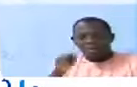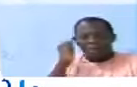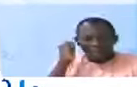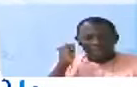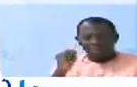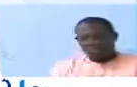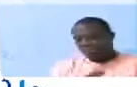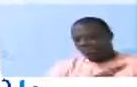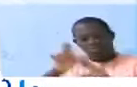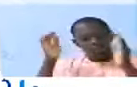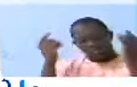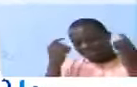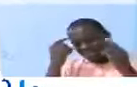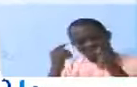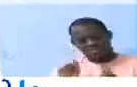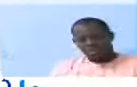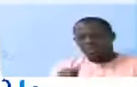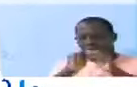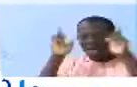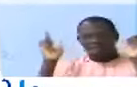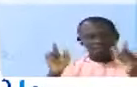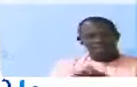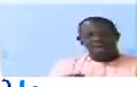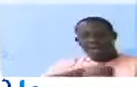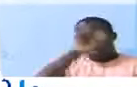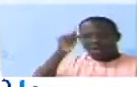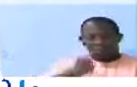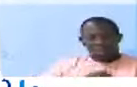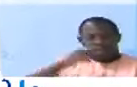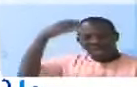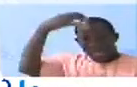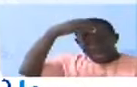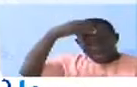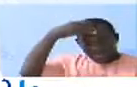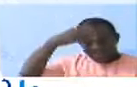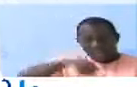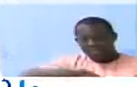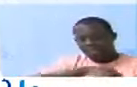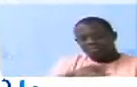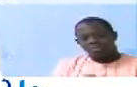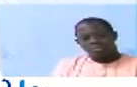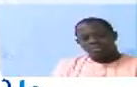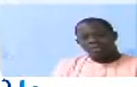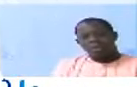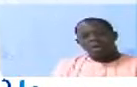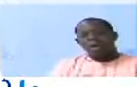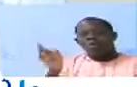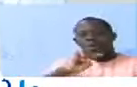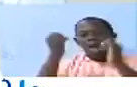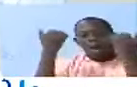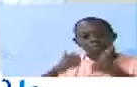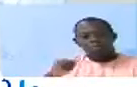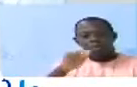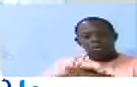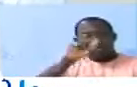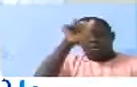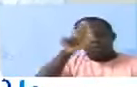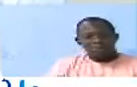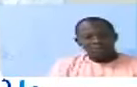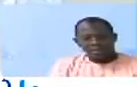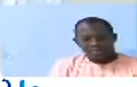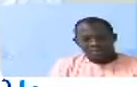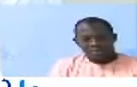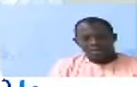survive that. And my head and his head also. What happened to him? His head was